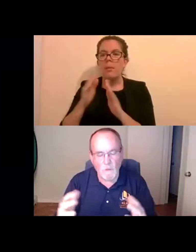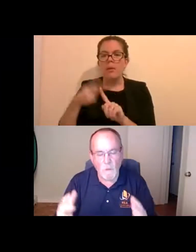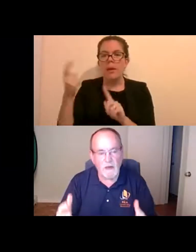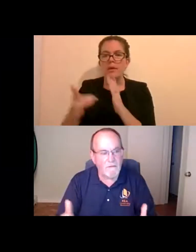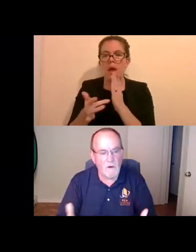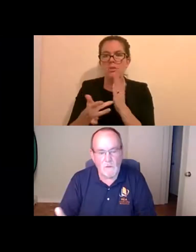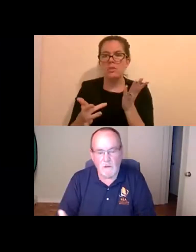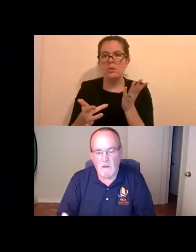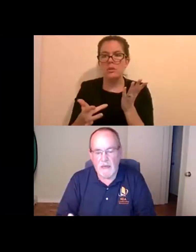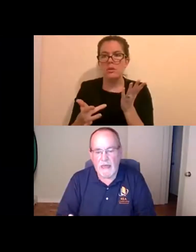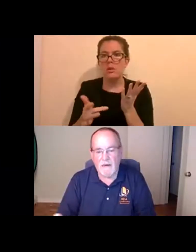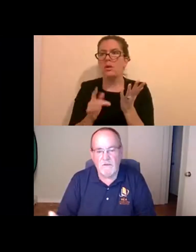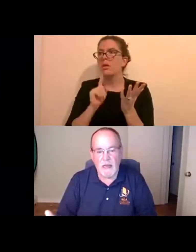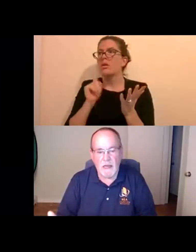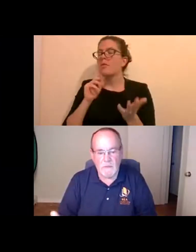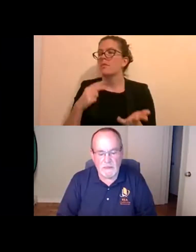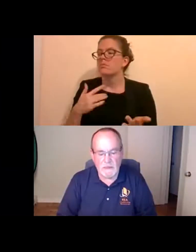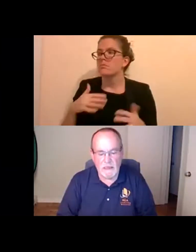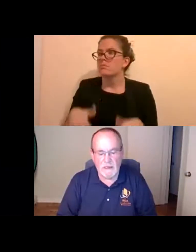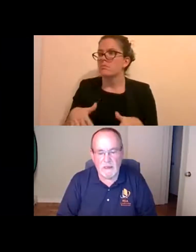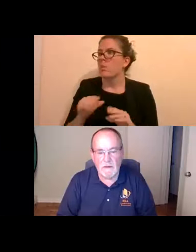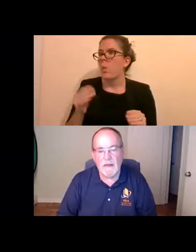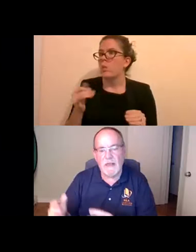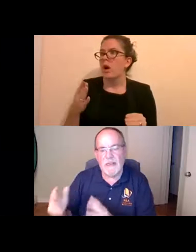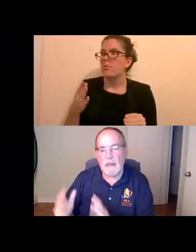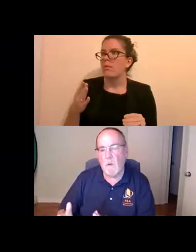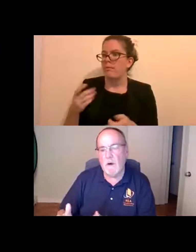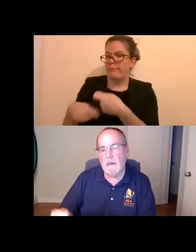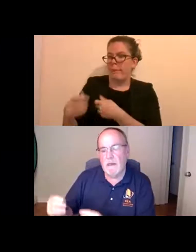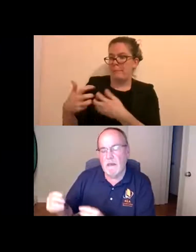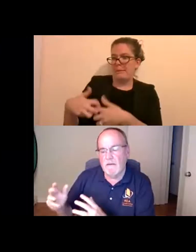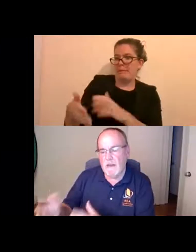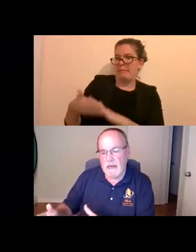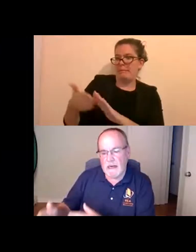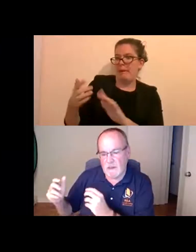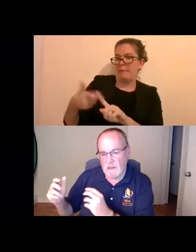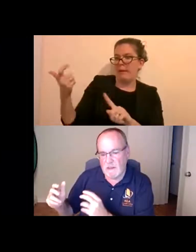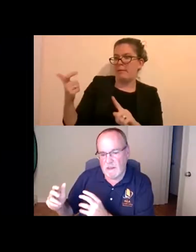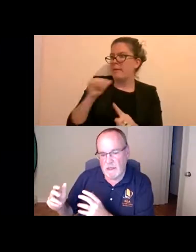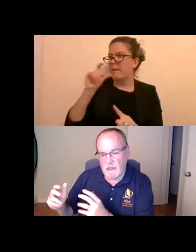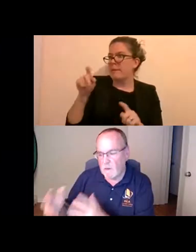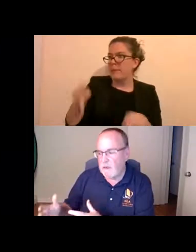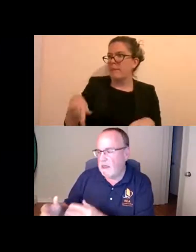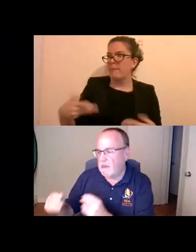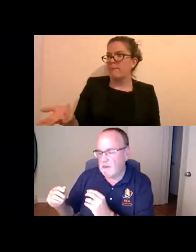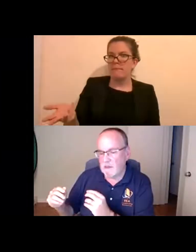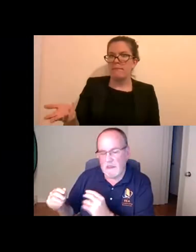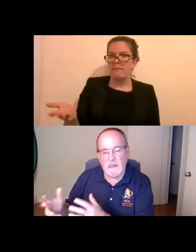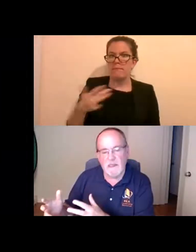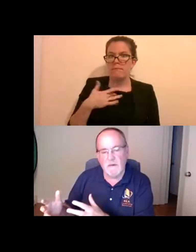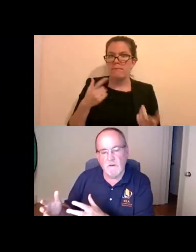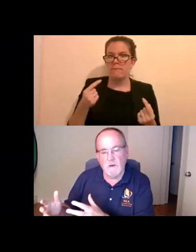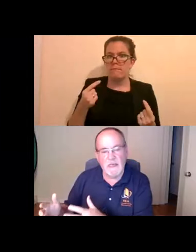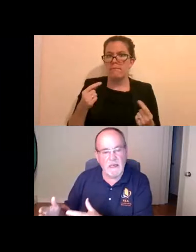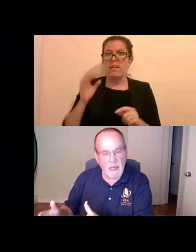more deaf folks were out of jobs, and at that point, FedEx and UPS and these